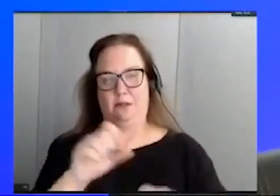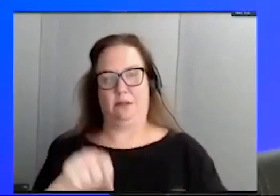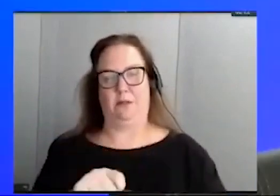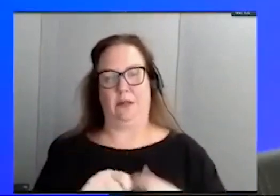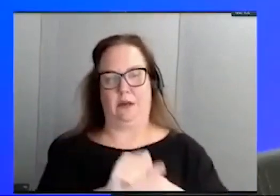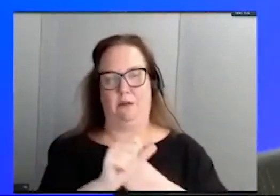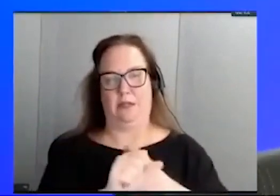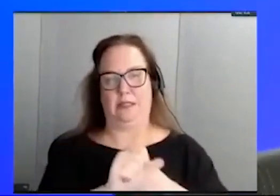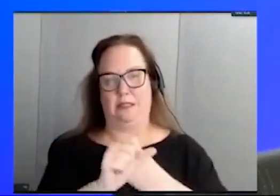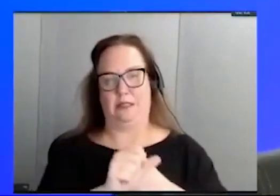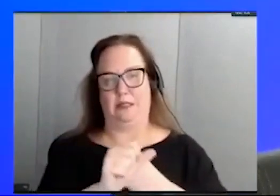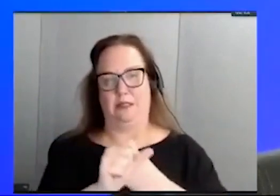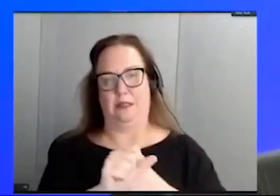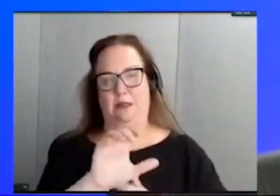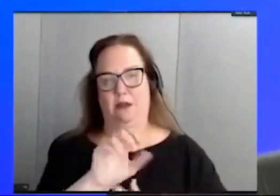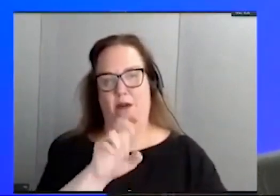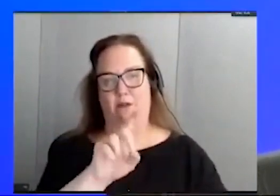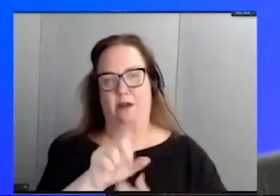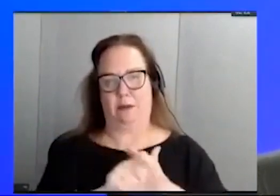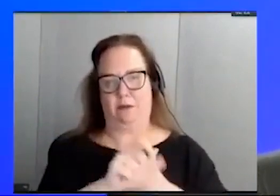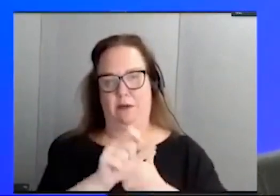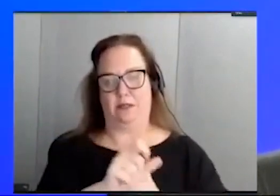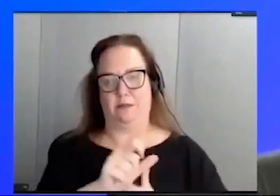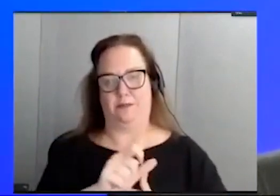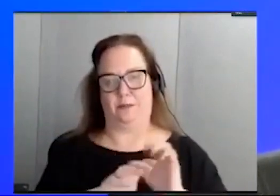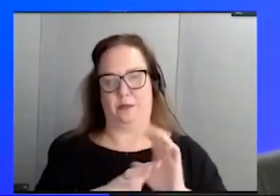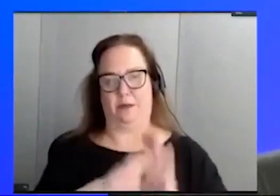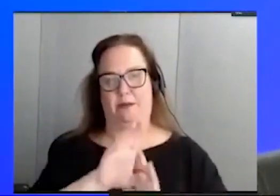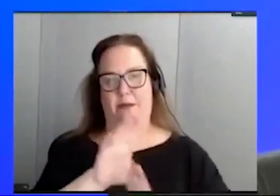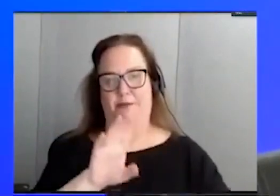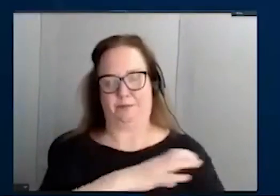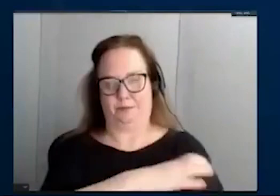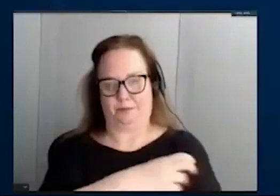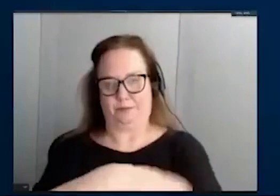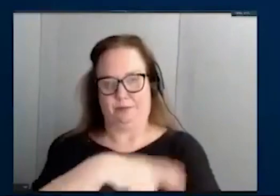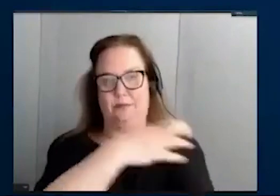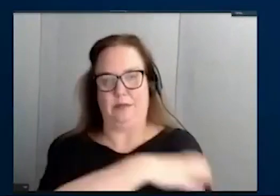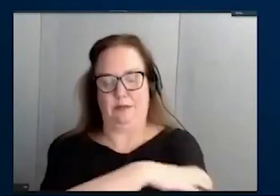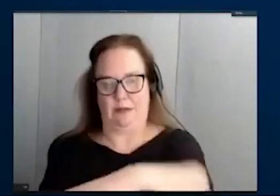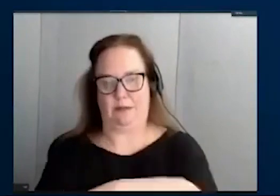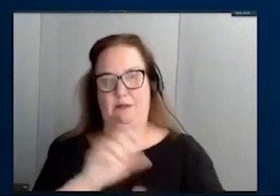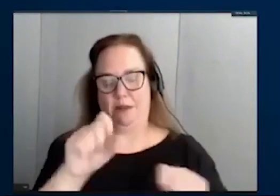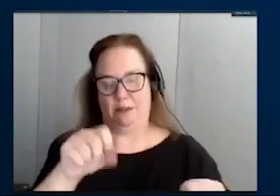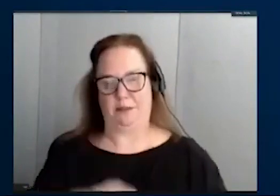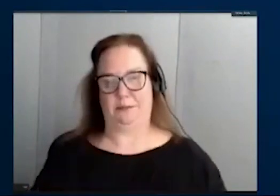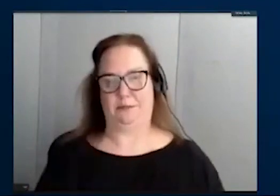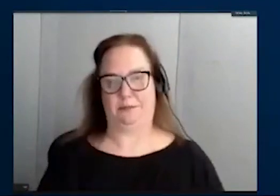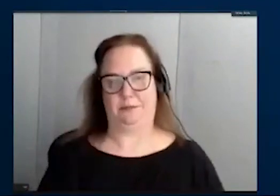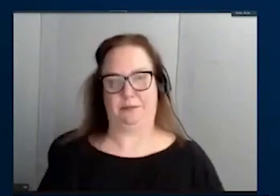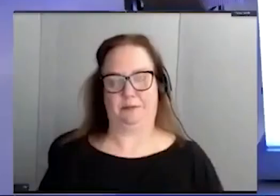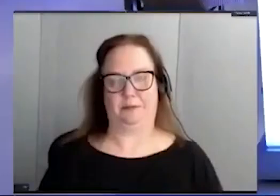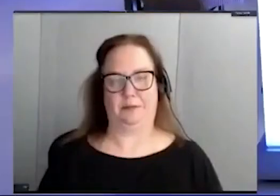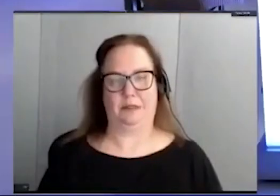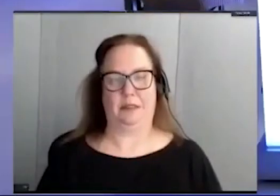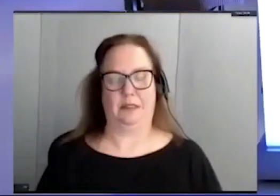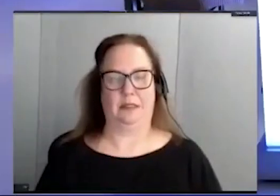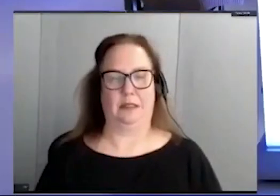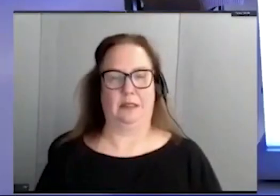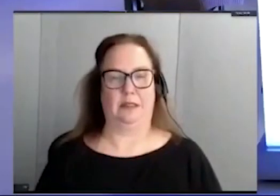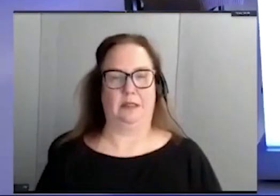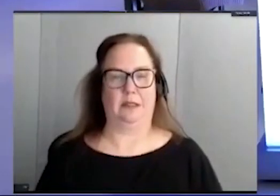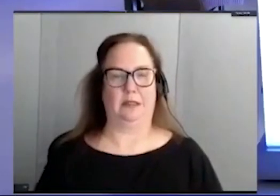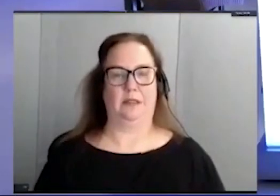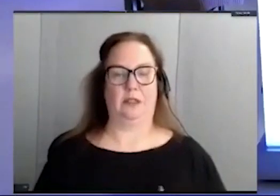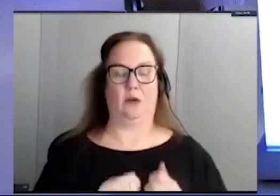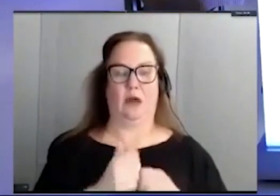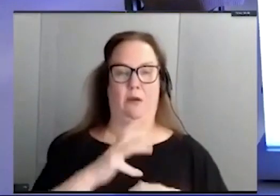or COVID can be a risk factor for development of hypertension. So And just possibly, yes. And just really quick, because we're going to have people ask how they get involved with our long-haul